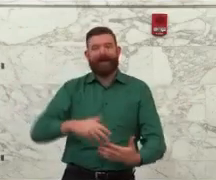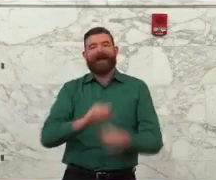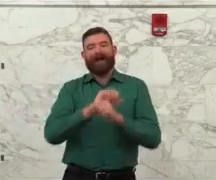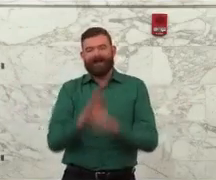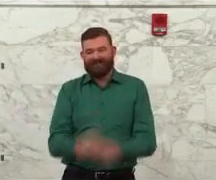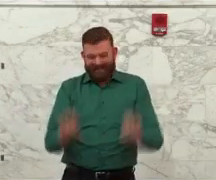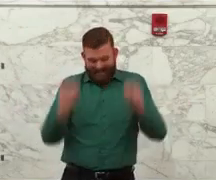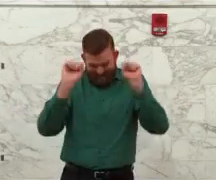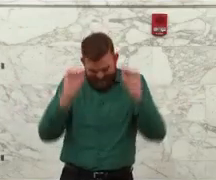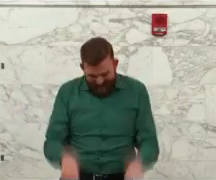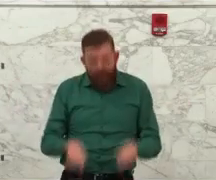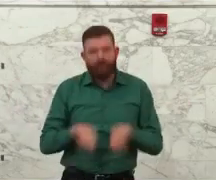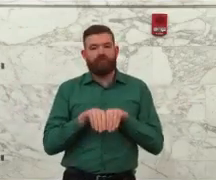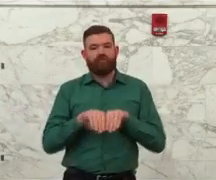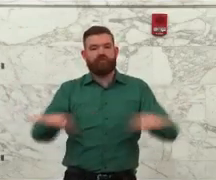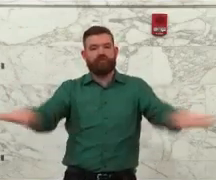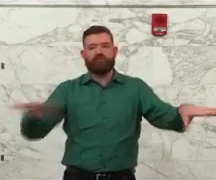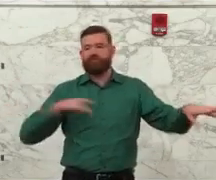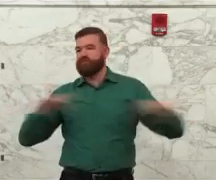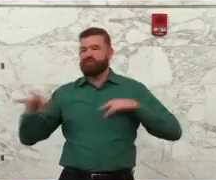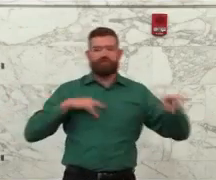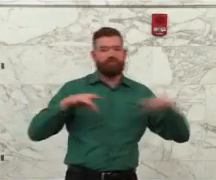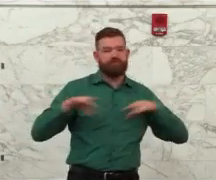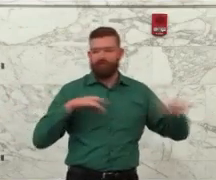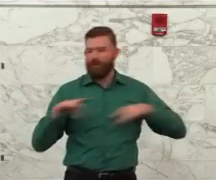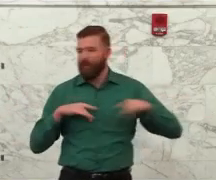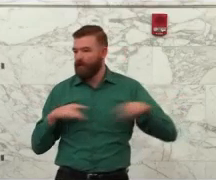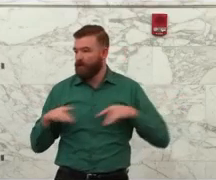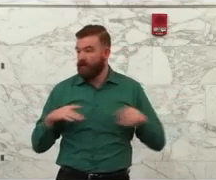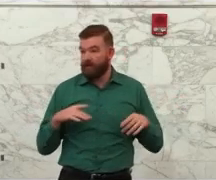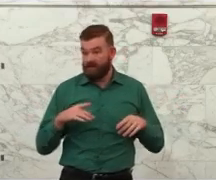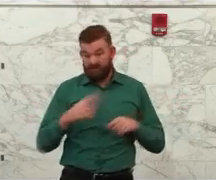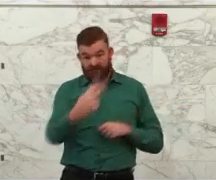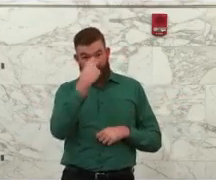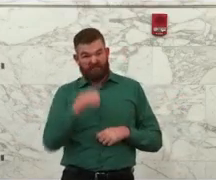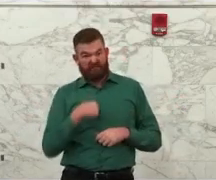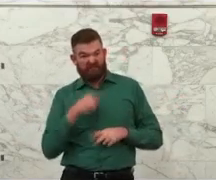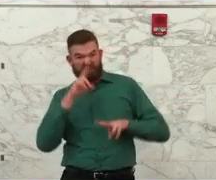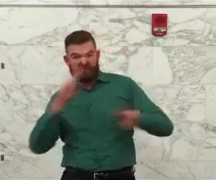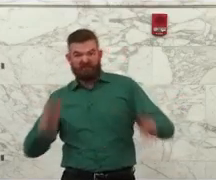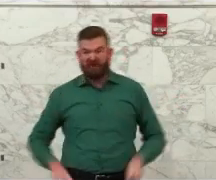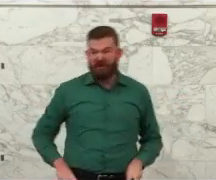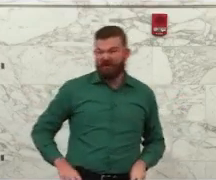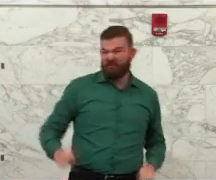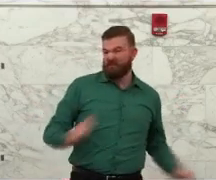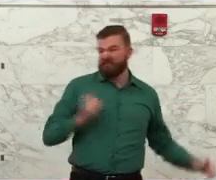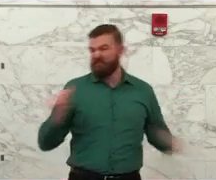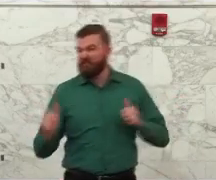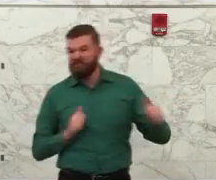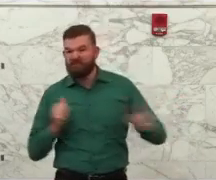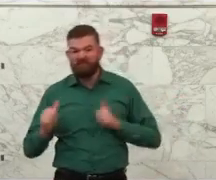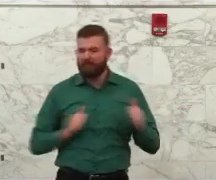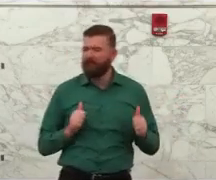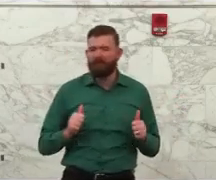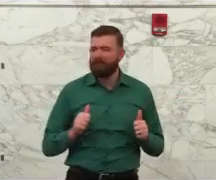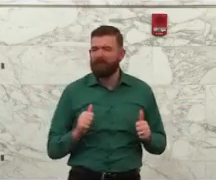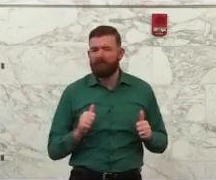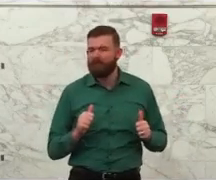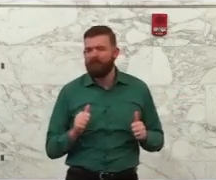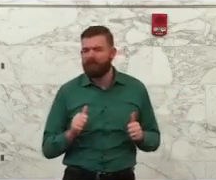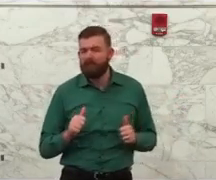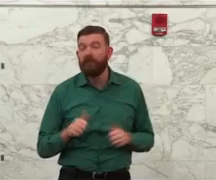This is no time for anyone to be acting selfishly and taking a gathering underground. But this is the